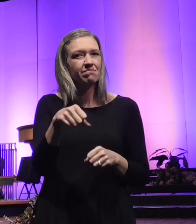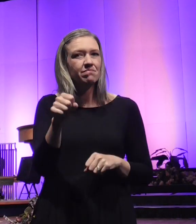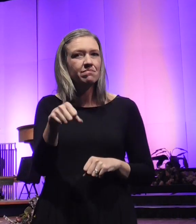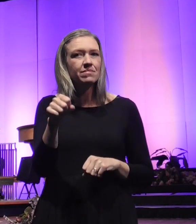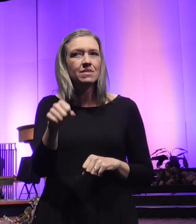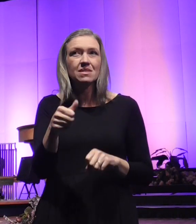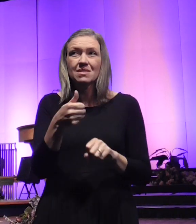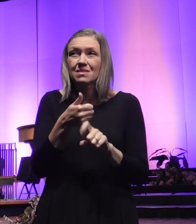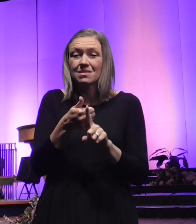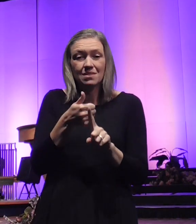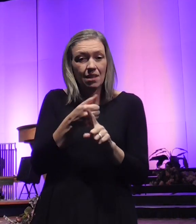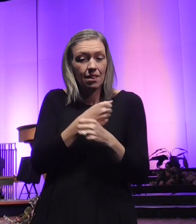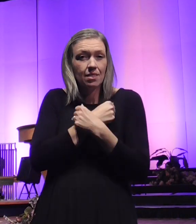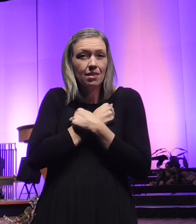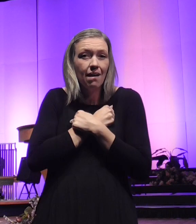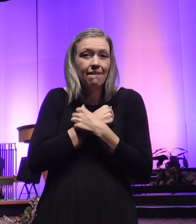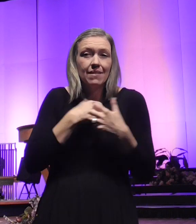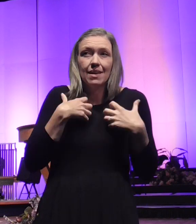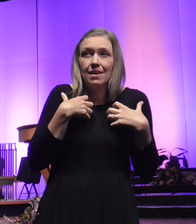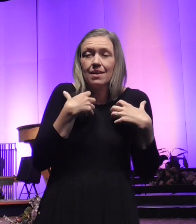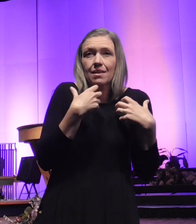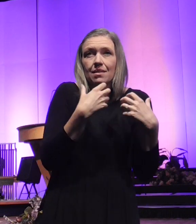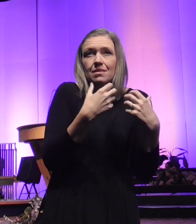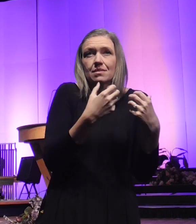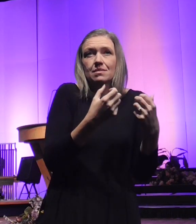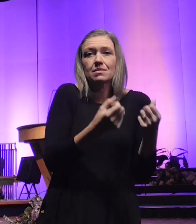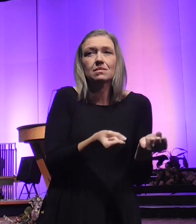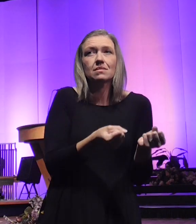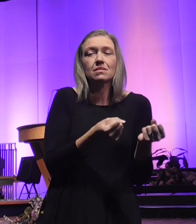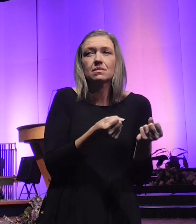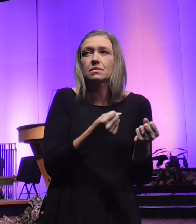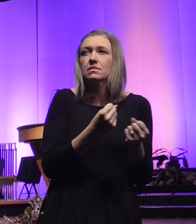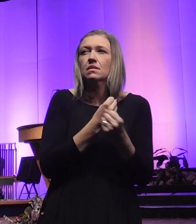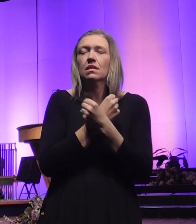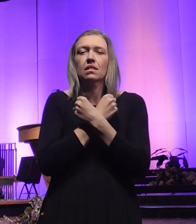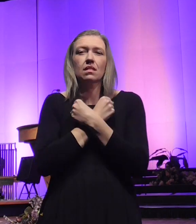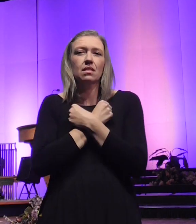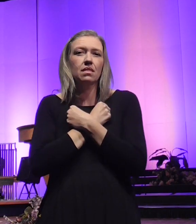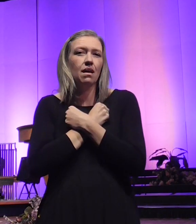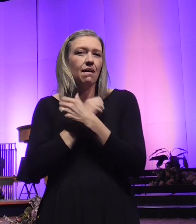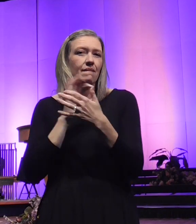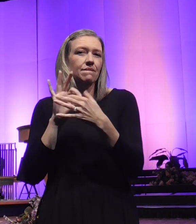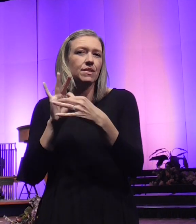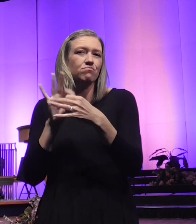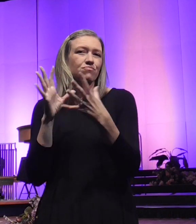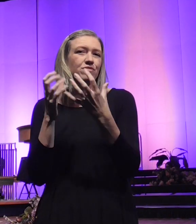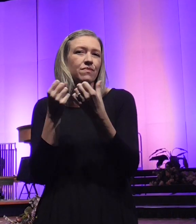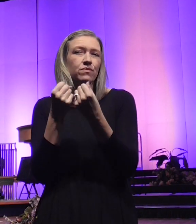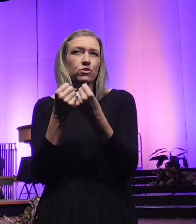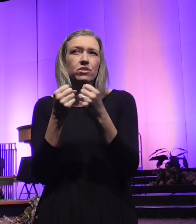Yes, it's a love that heals, love that sets us